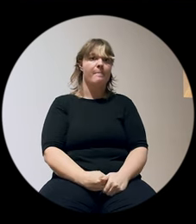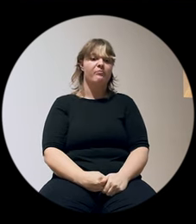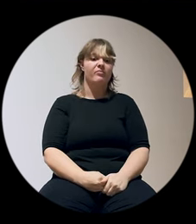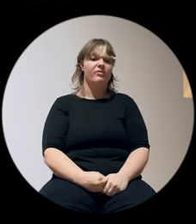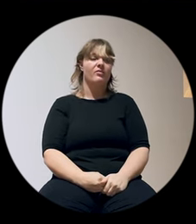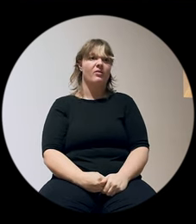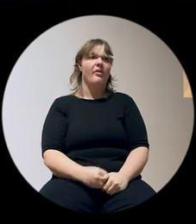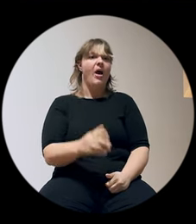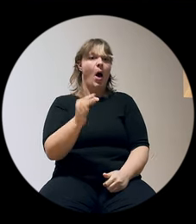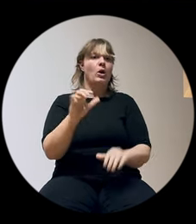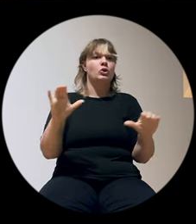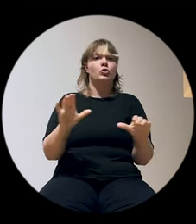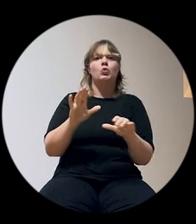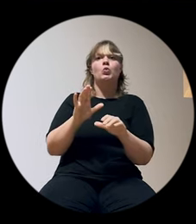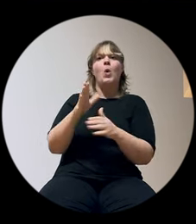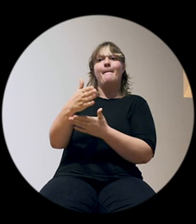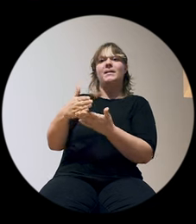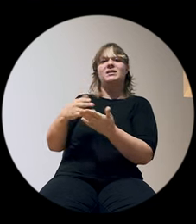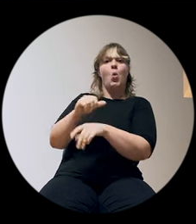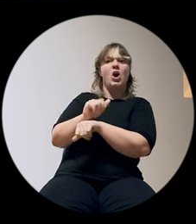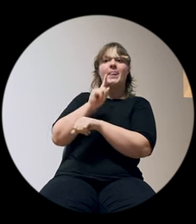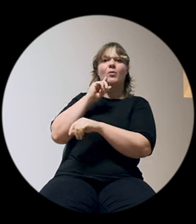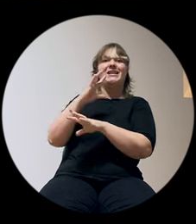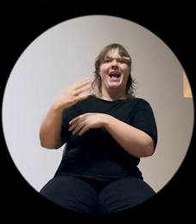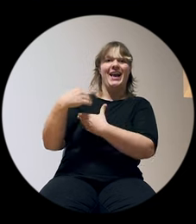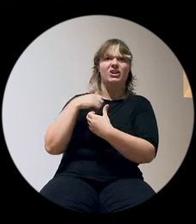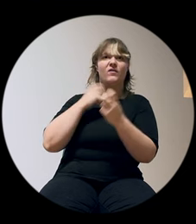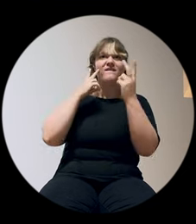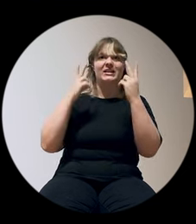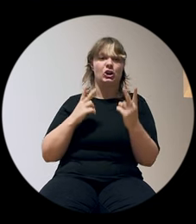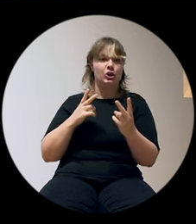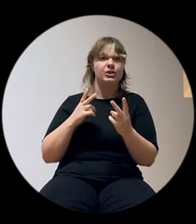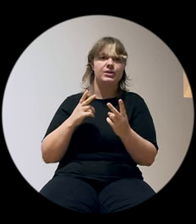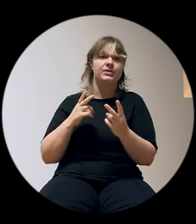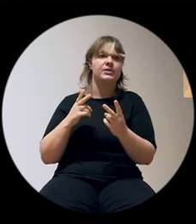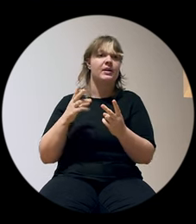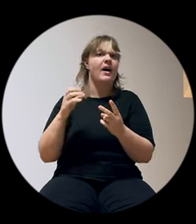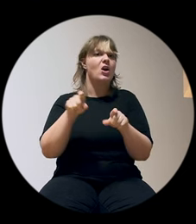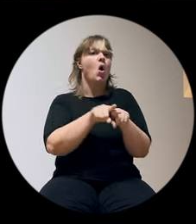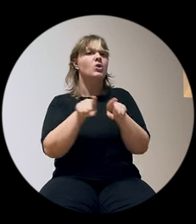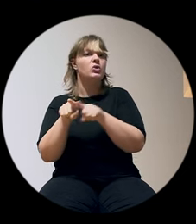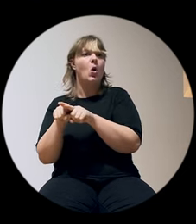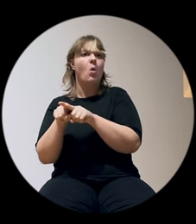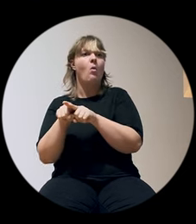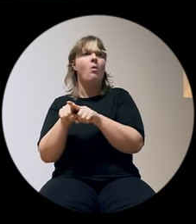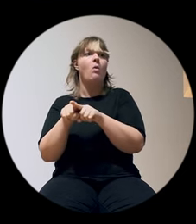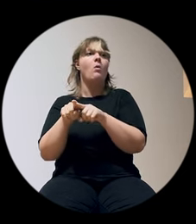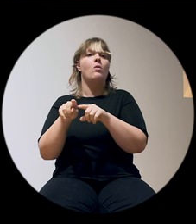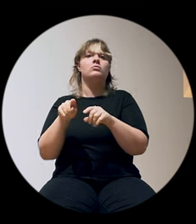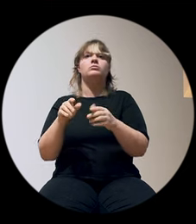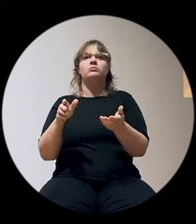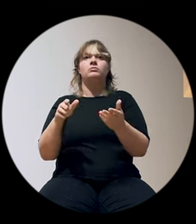I wanted to do a work that was engaging for the visitors and the viewers, and also filled the museum